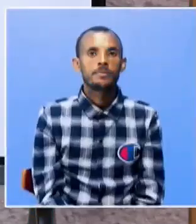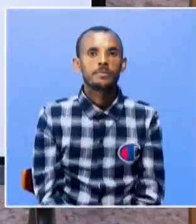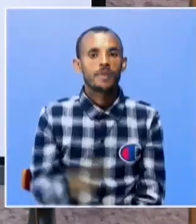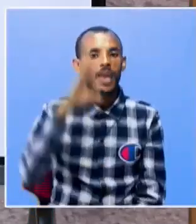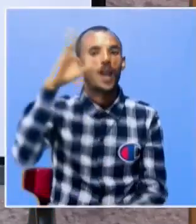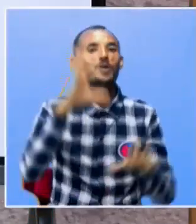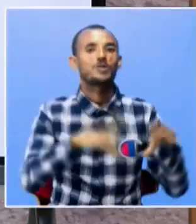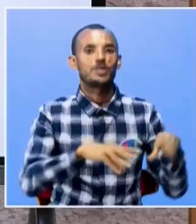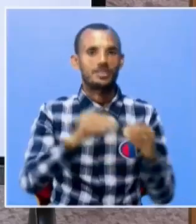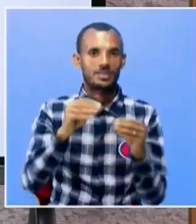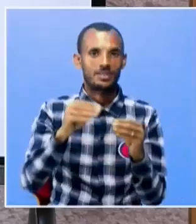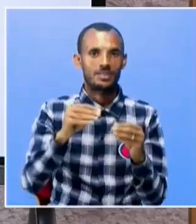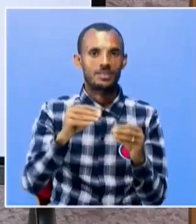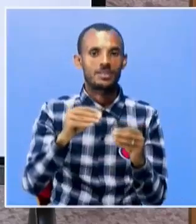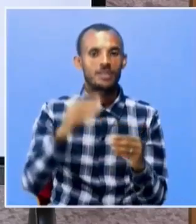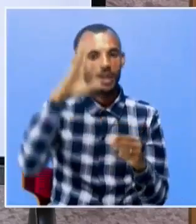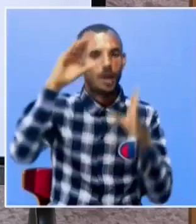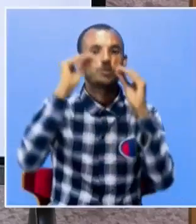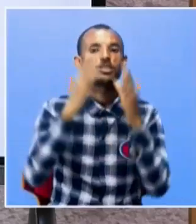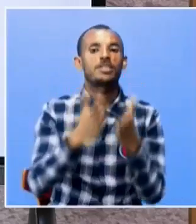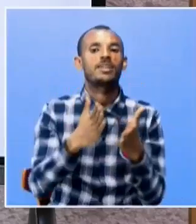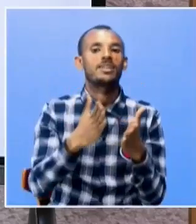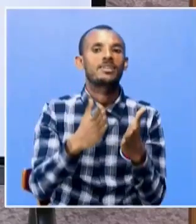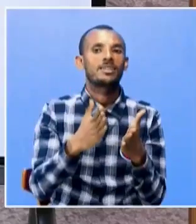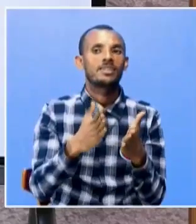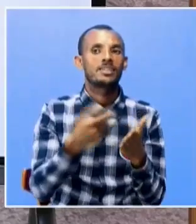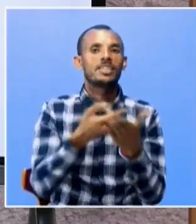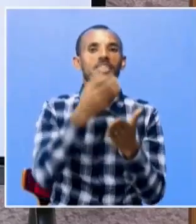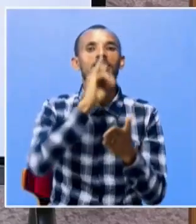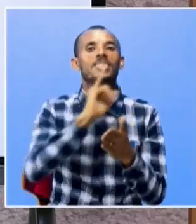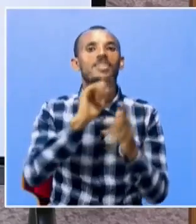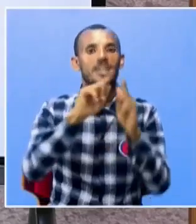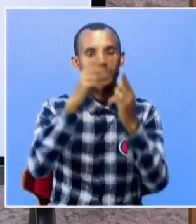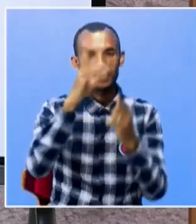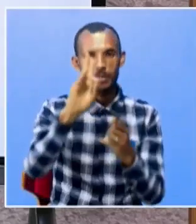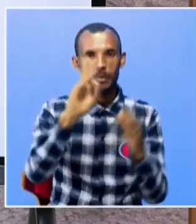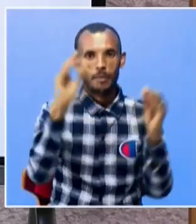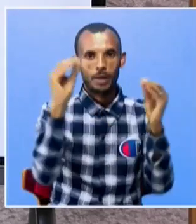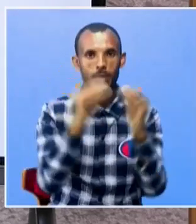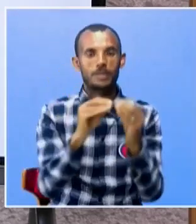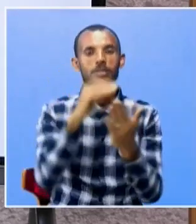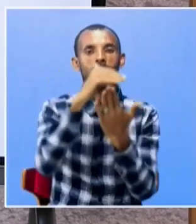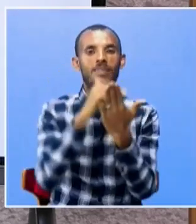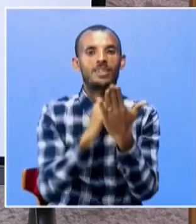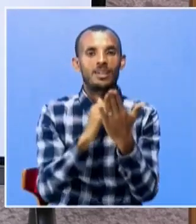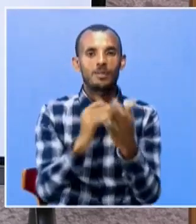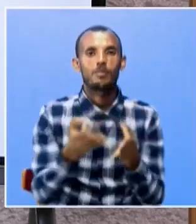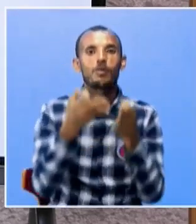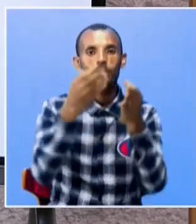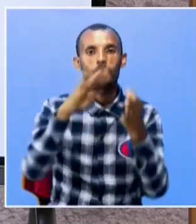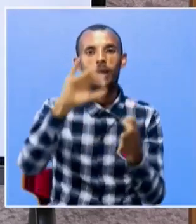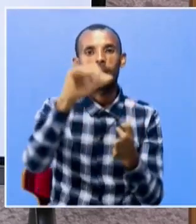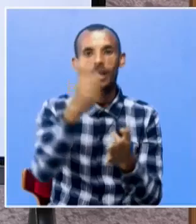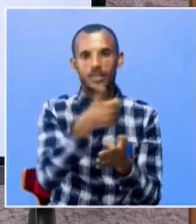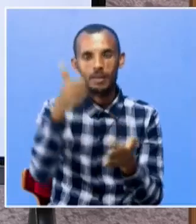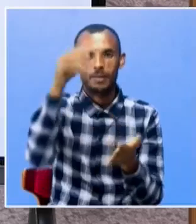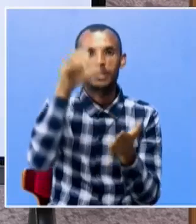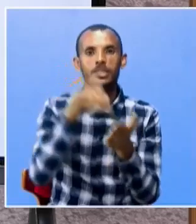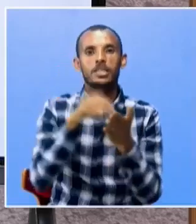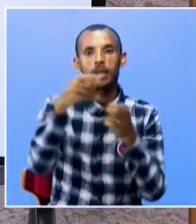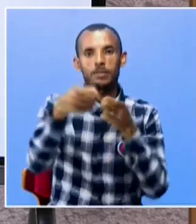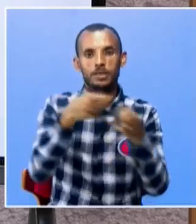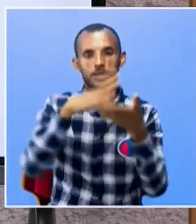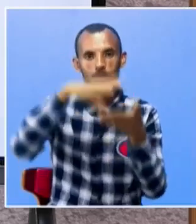Hello students, hello teacher. This is Grade 7 Mathematics lesson brought to you by Addis Ababa